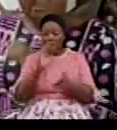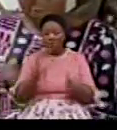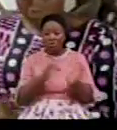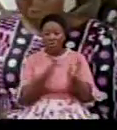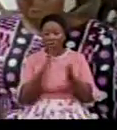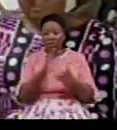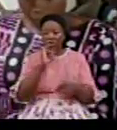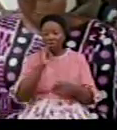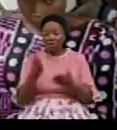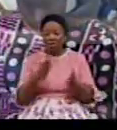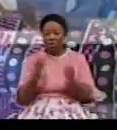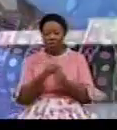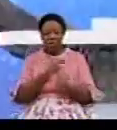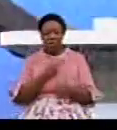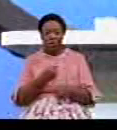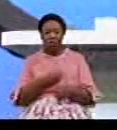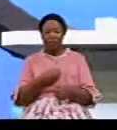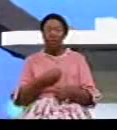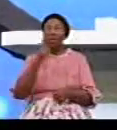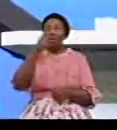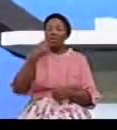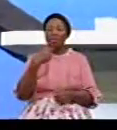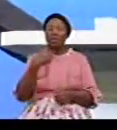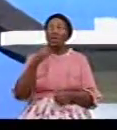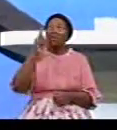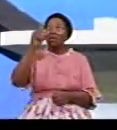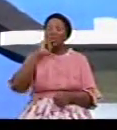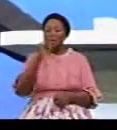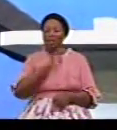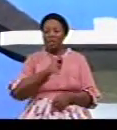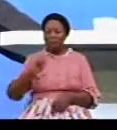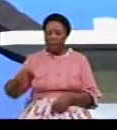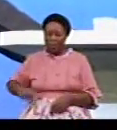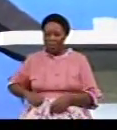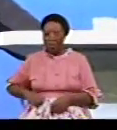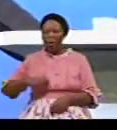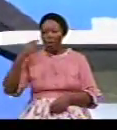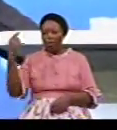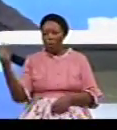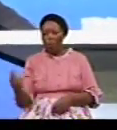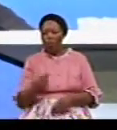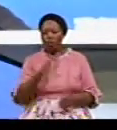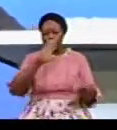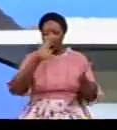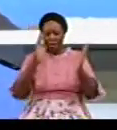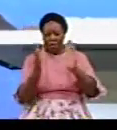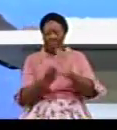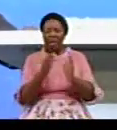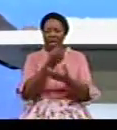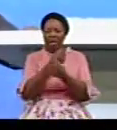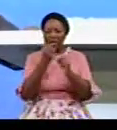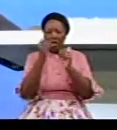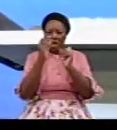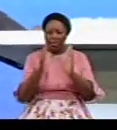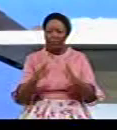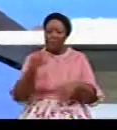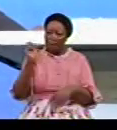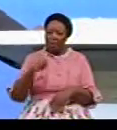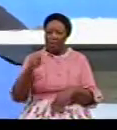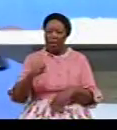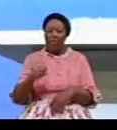for everyone who has returned, who has repented, and they give their